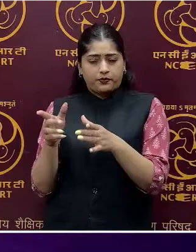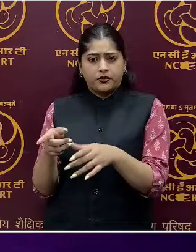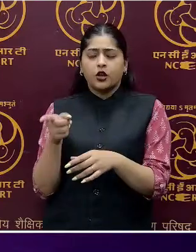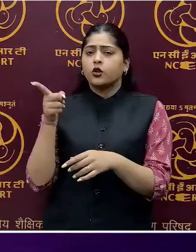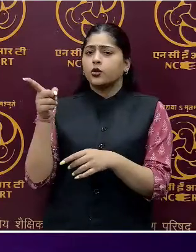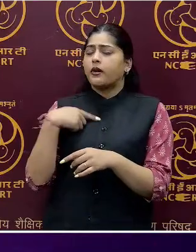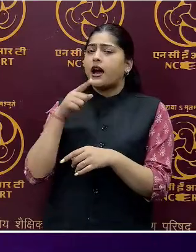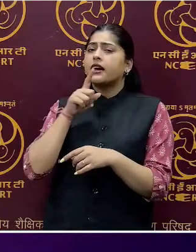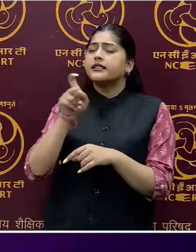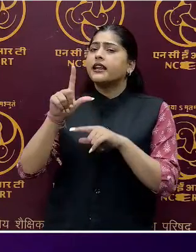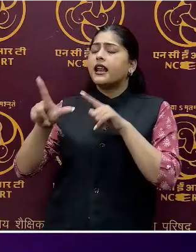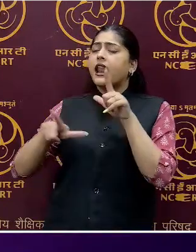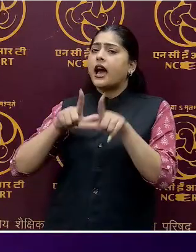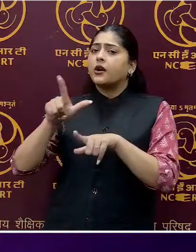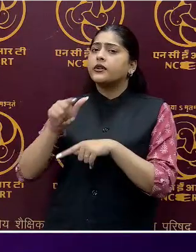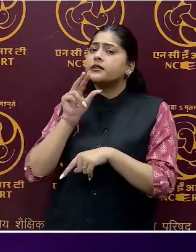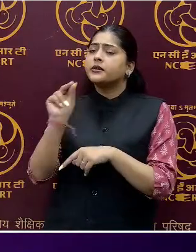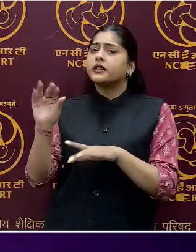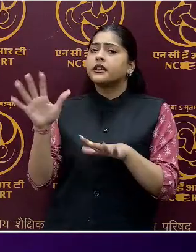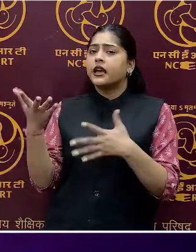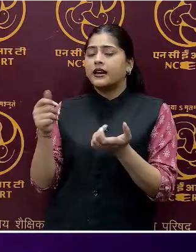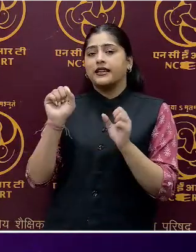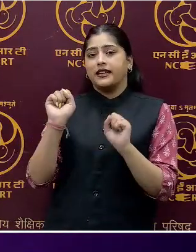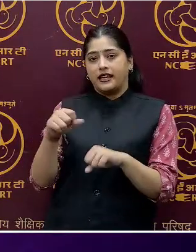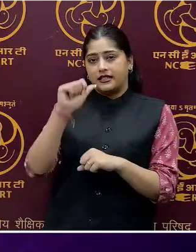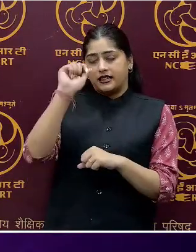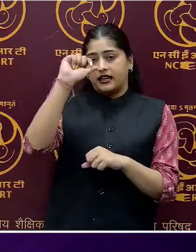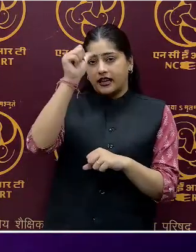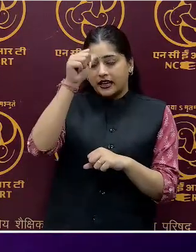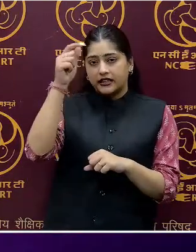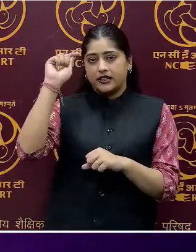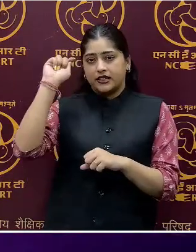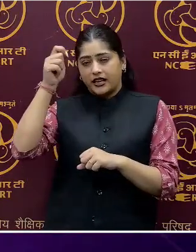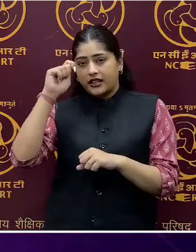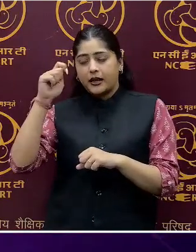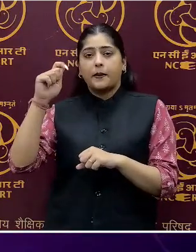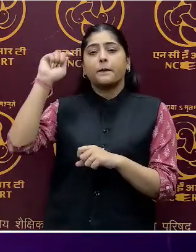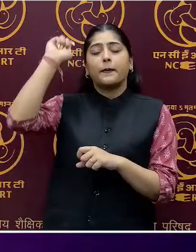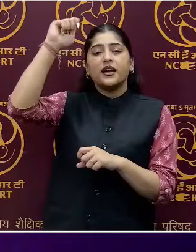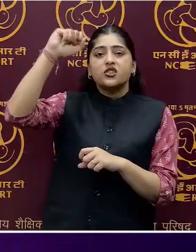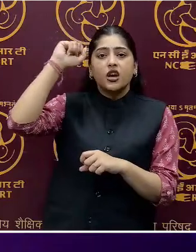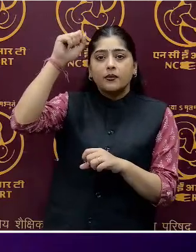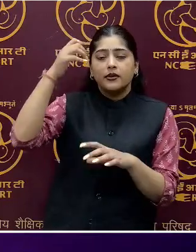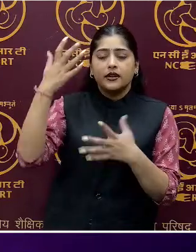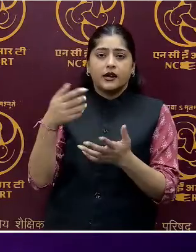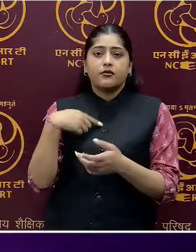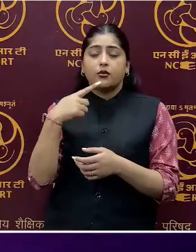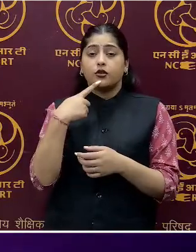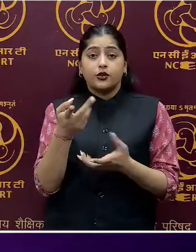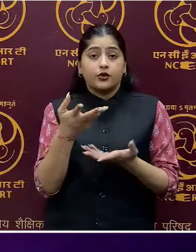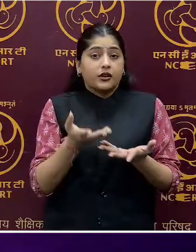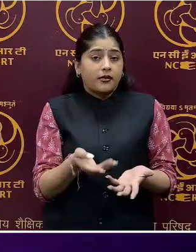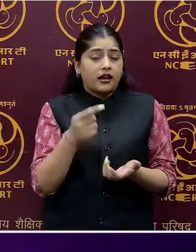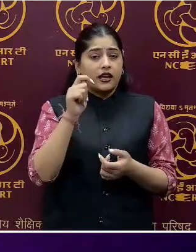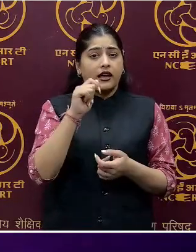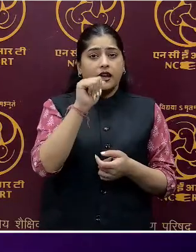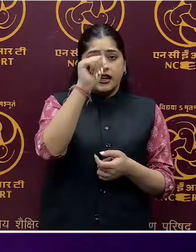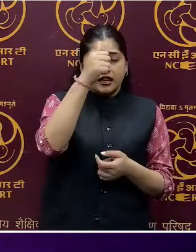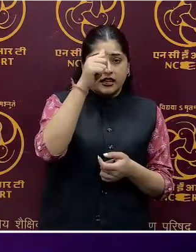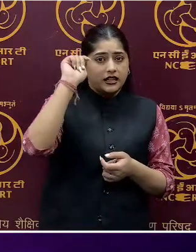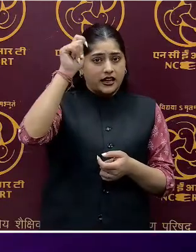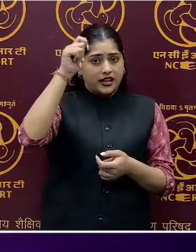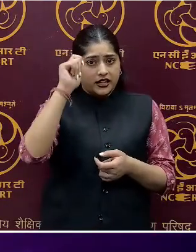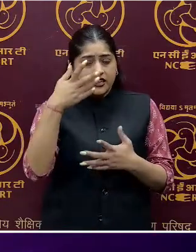ma'am? I speak English, Hindi, Punjabi. And what languages do you speak? I speak Hindi, I speak English, and someone I